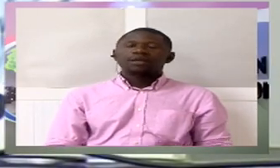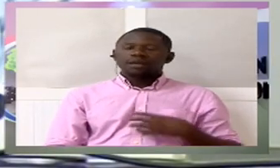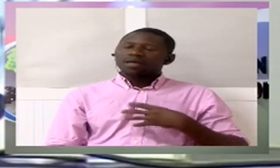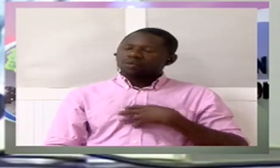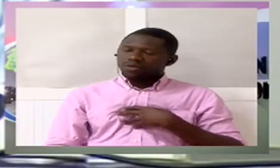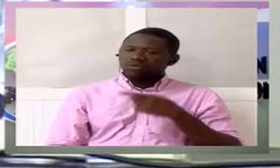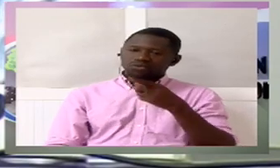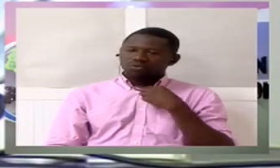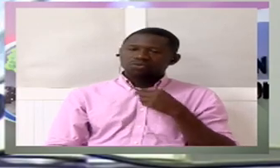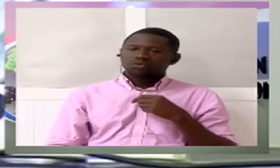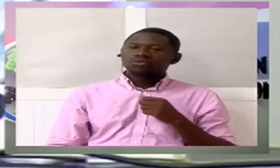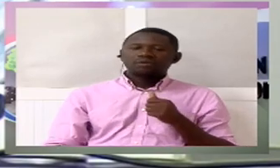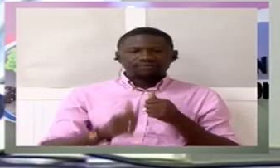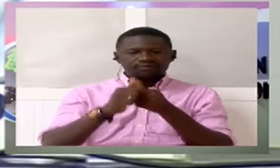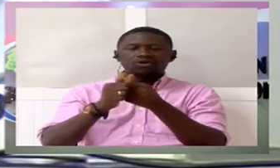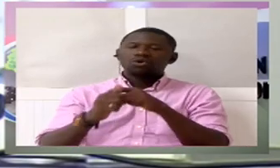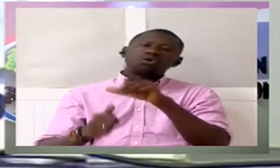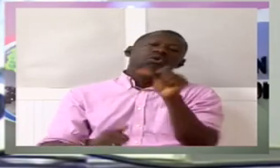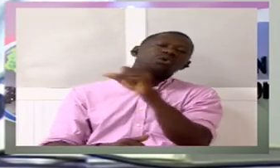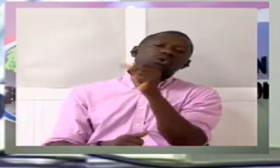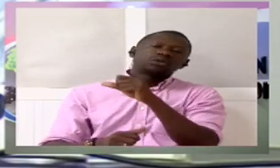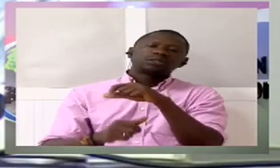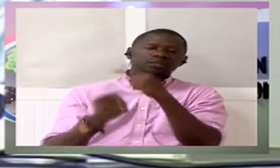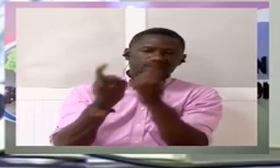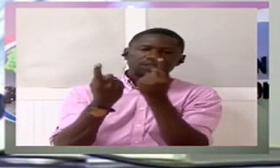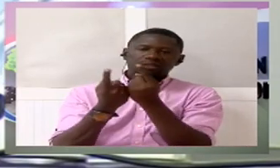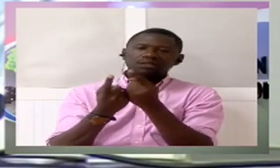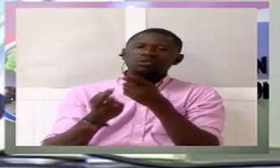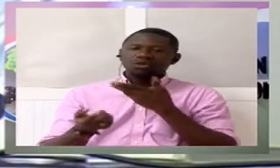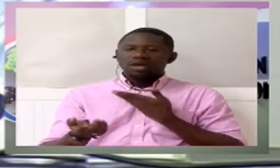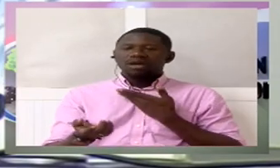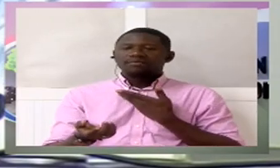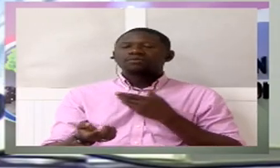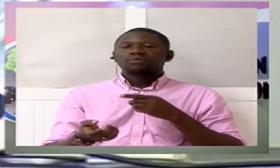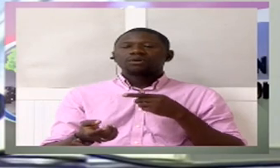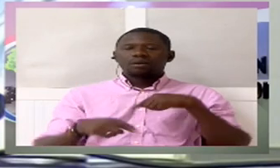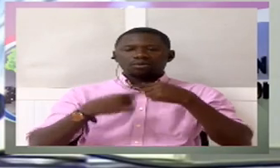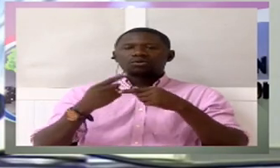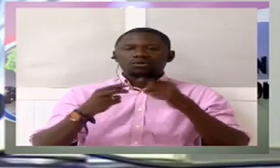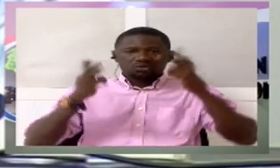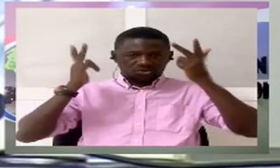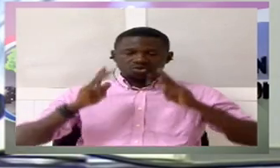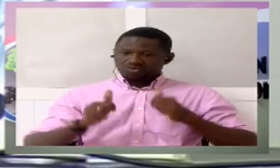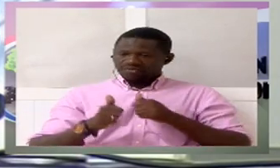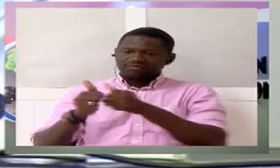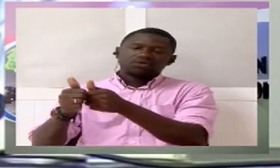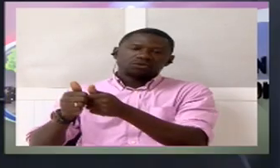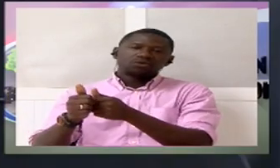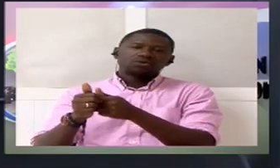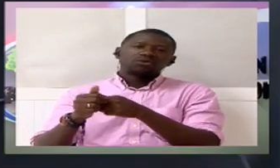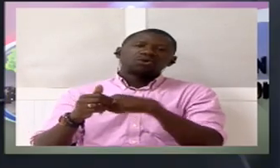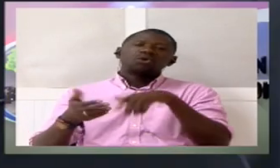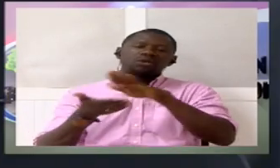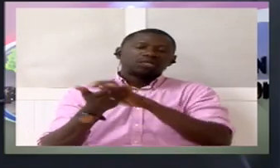pursue other potential recourses you could have to the law to deal with that issue. Andulata nyin nako